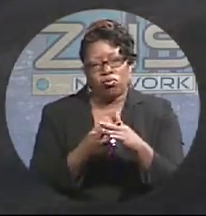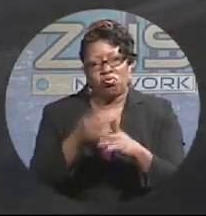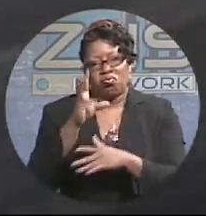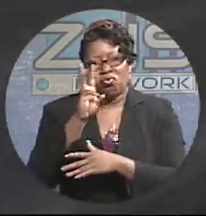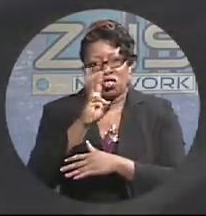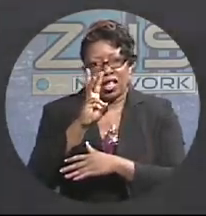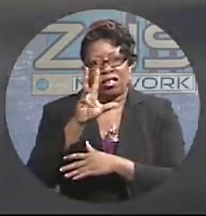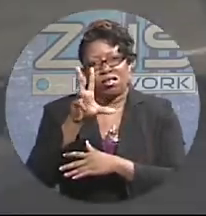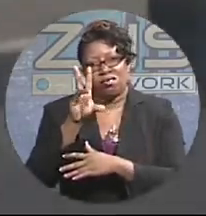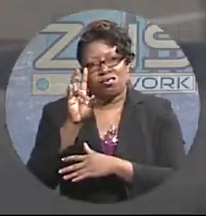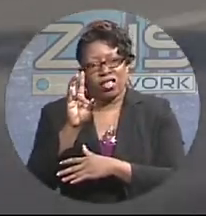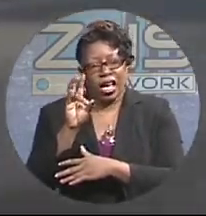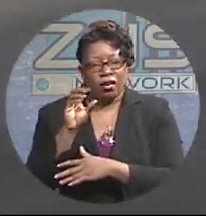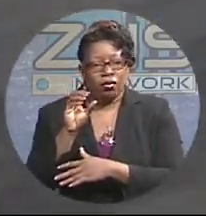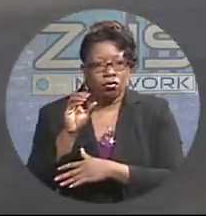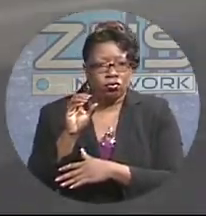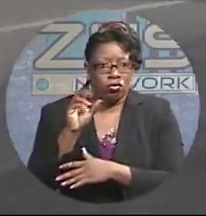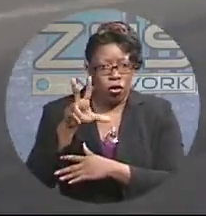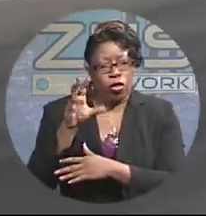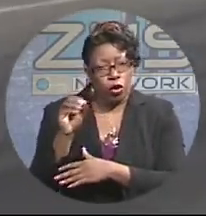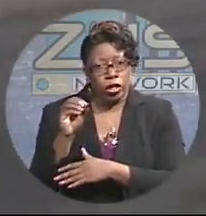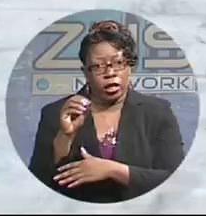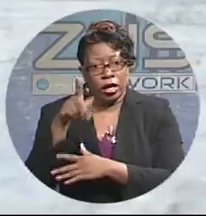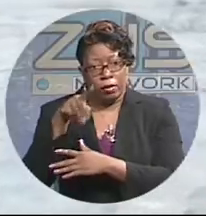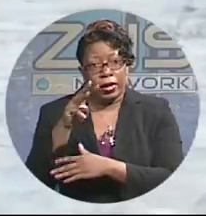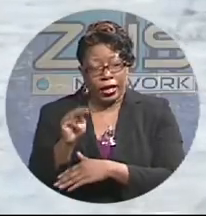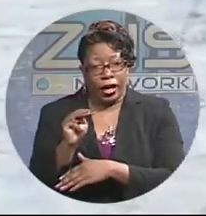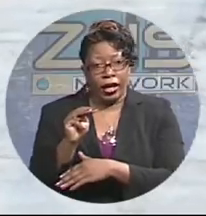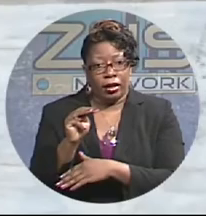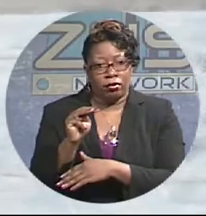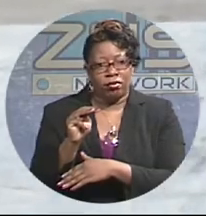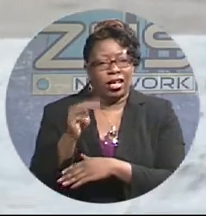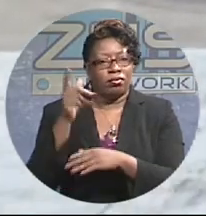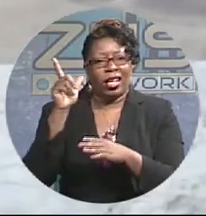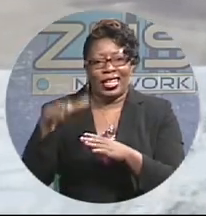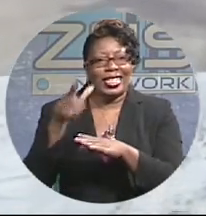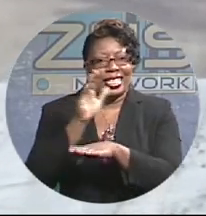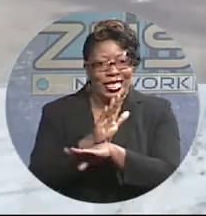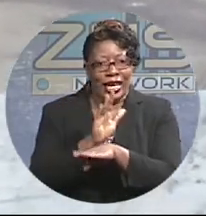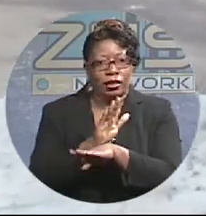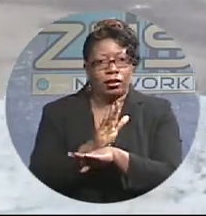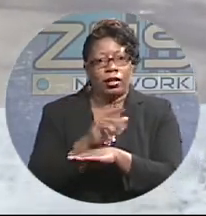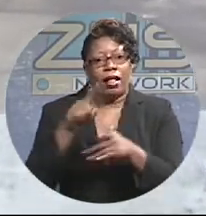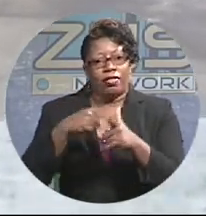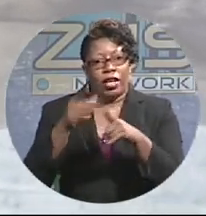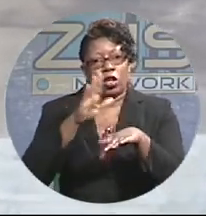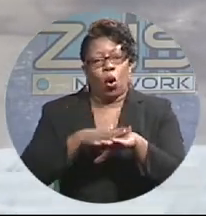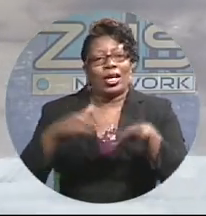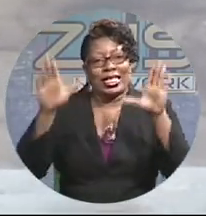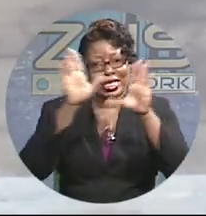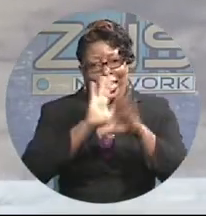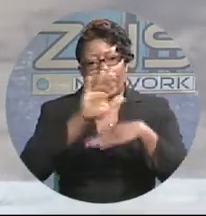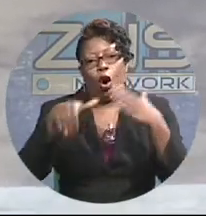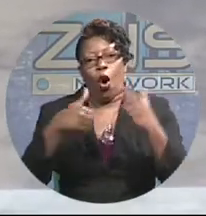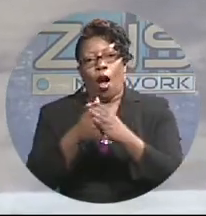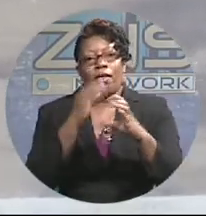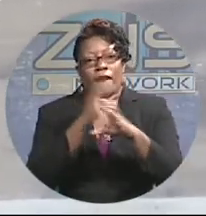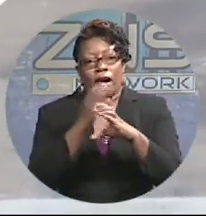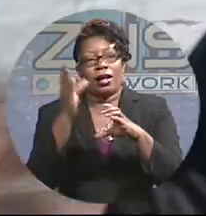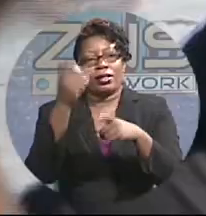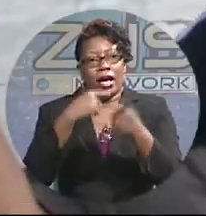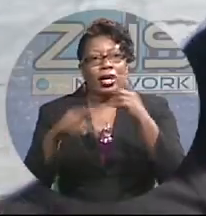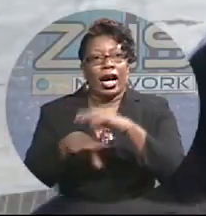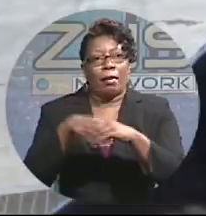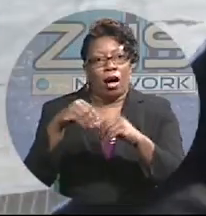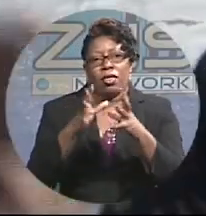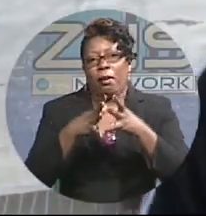o'clock onwards till about like 11. And on Sundays, we usually have where all of the vehicles come up, more or less the domestic